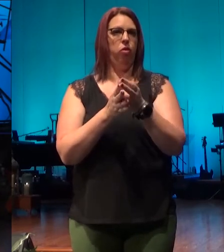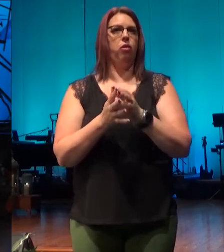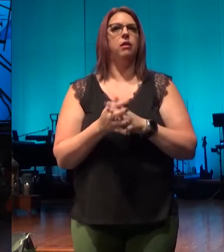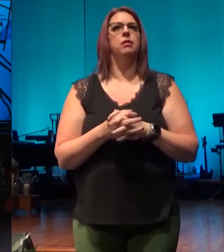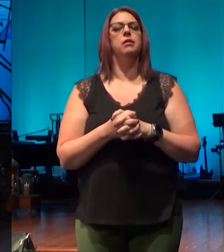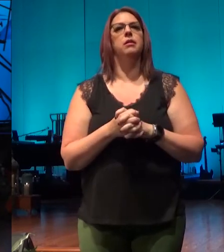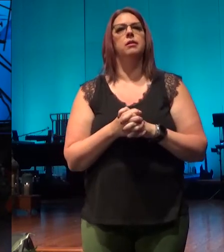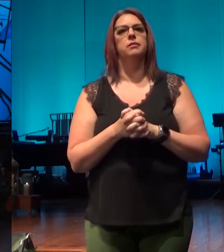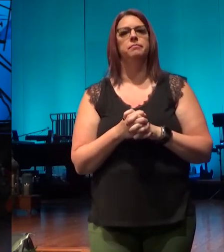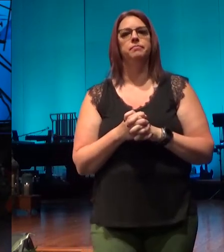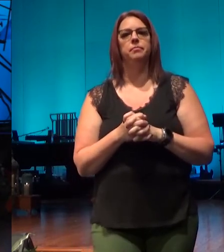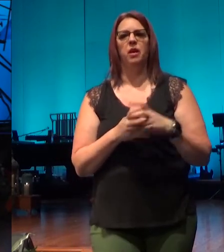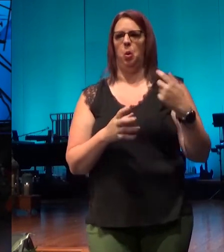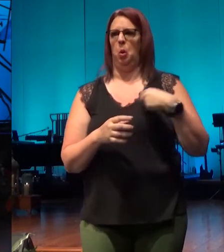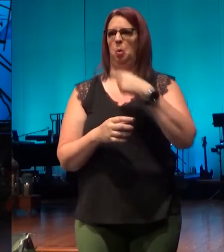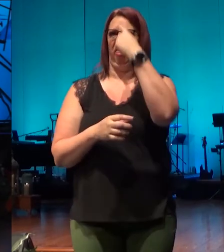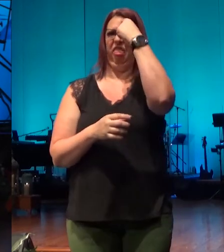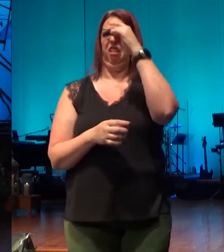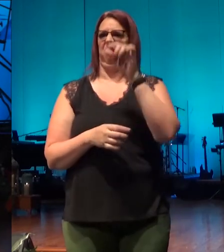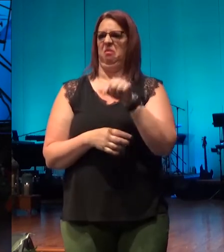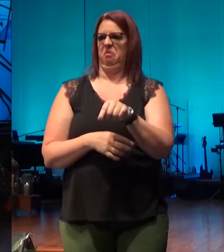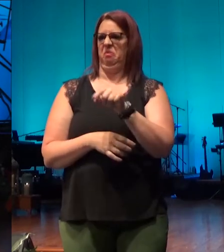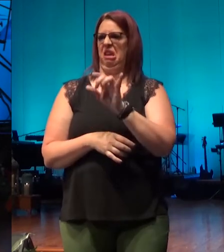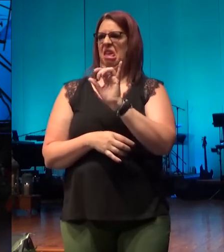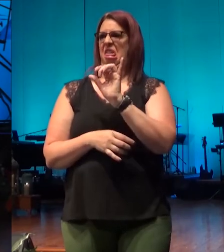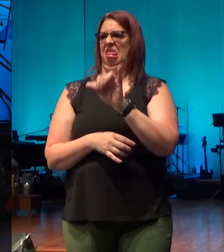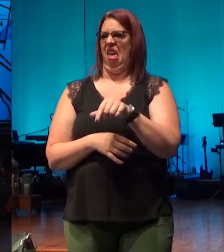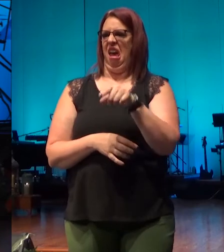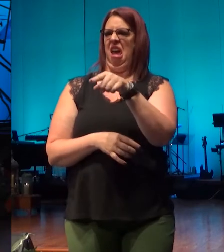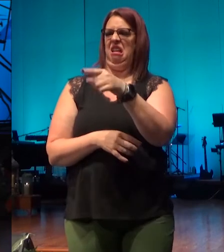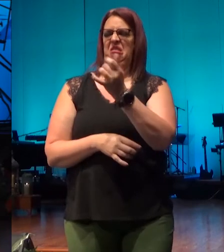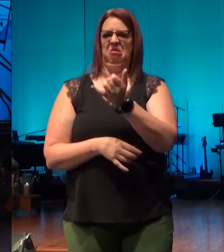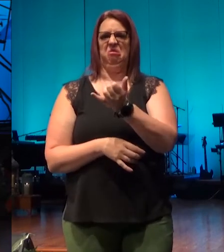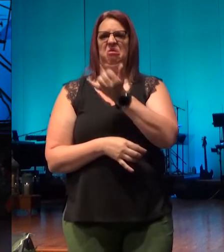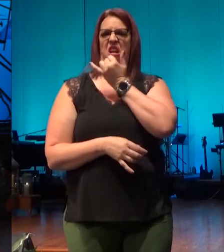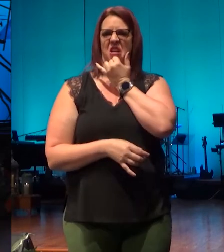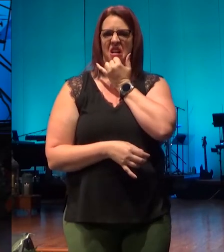world. And we think, well, the voice of God over there is really wrong.